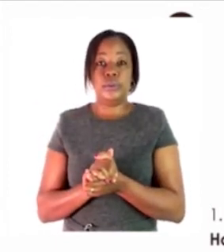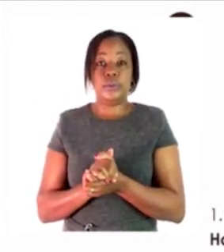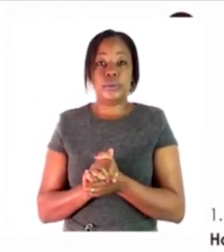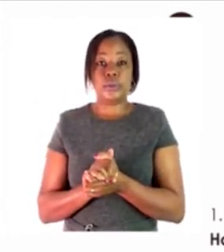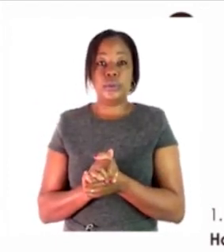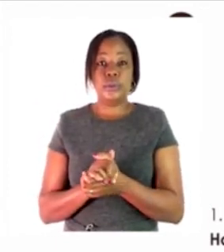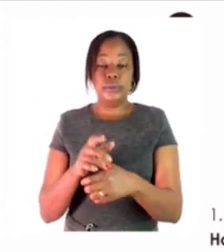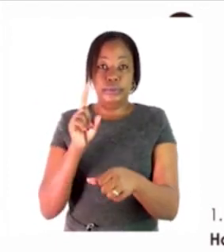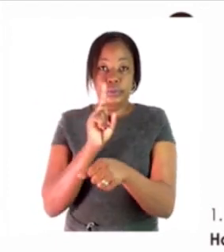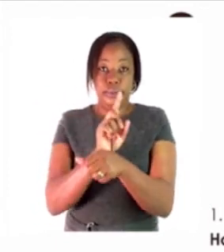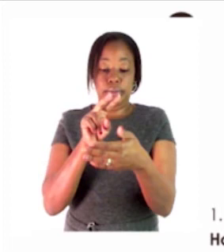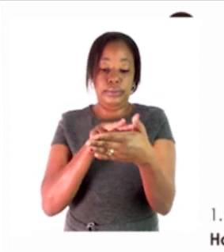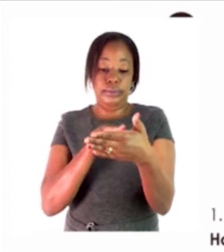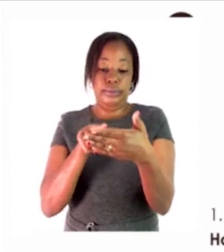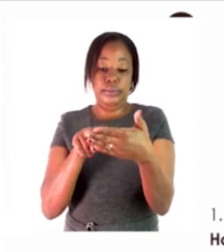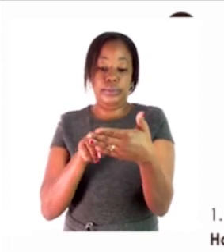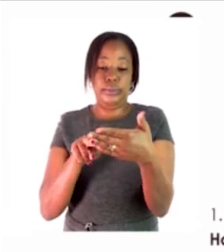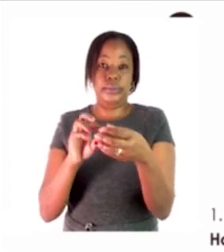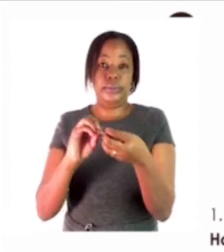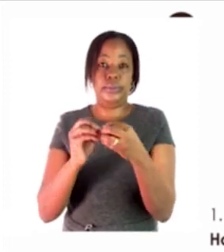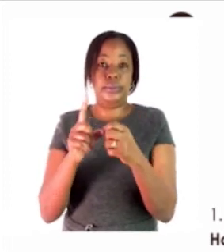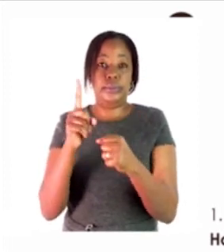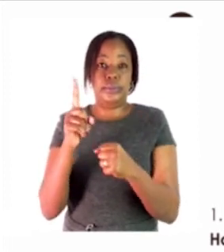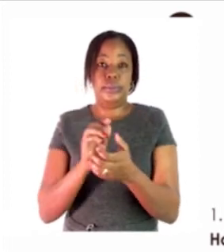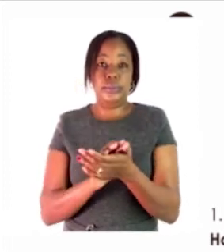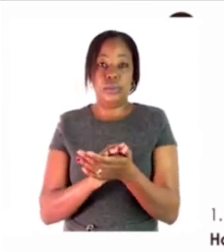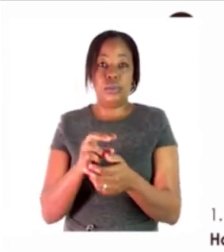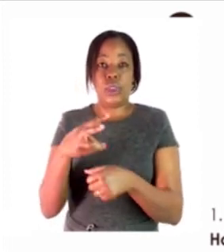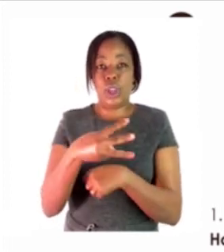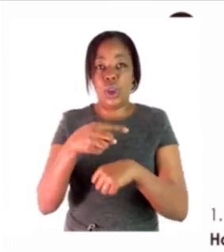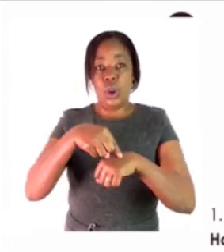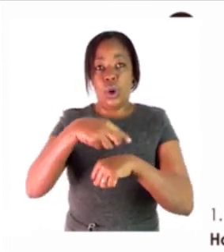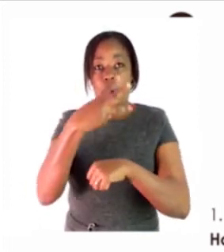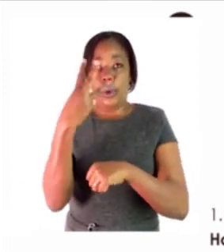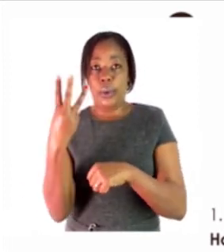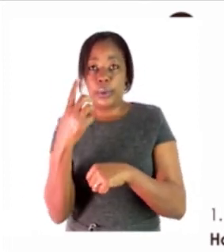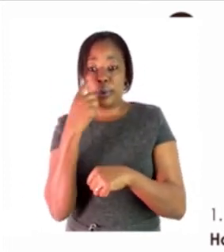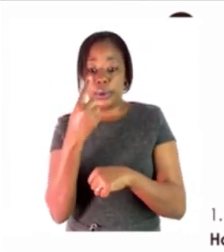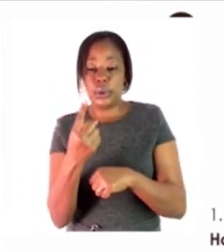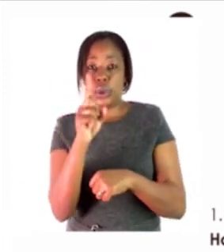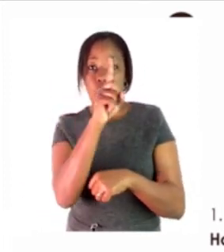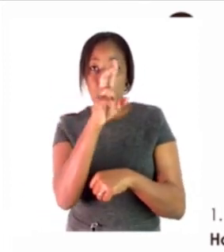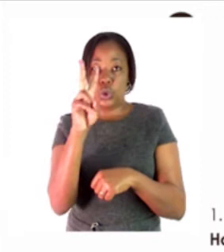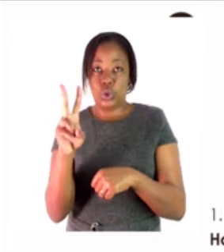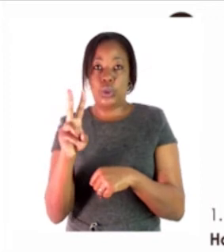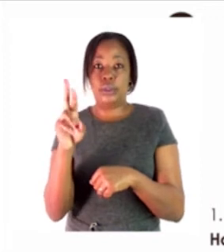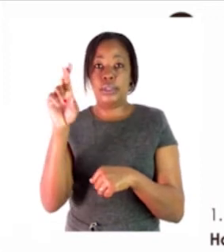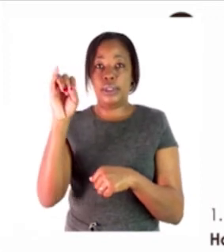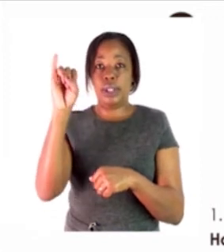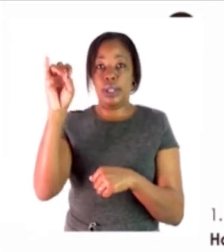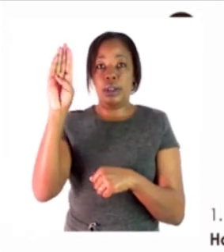together number 1. On Wednesday, you saw 12 ribbons on one tree